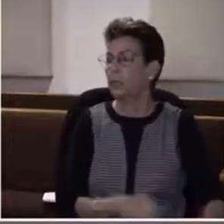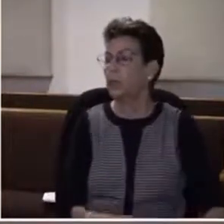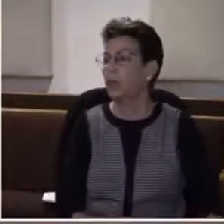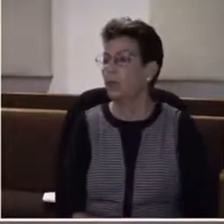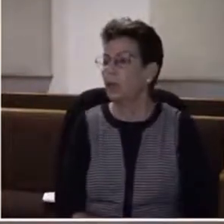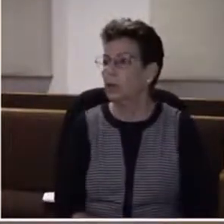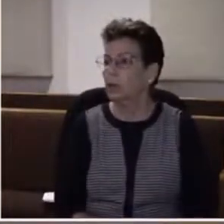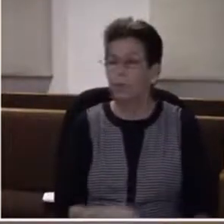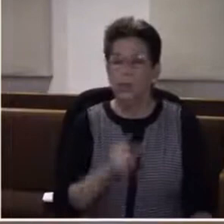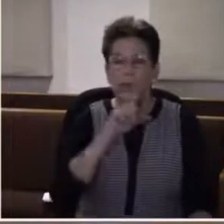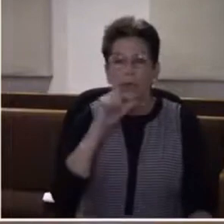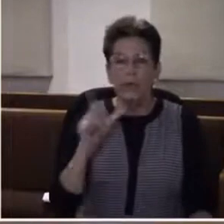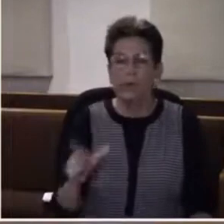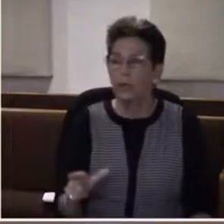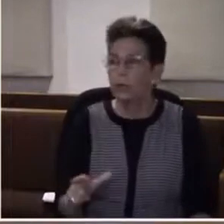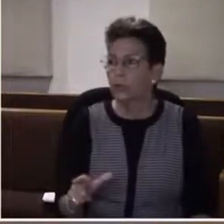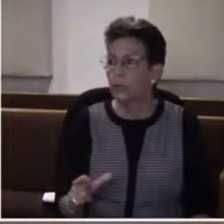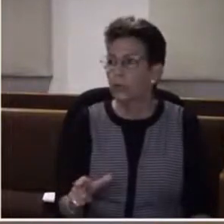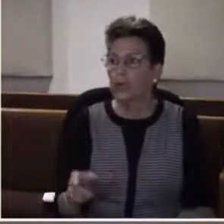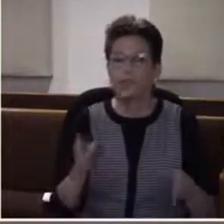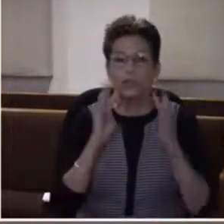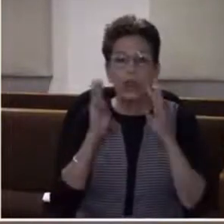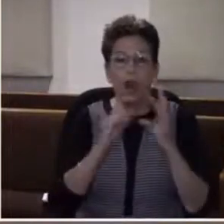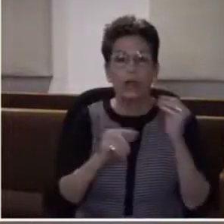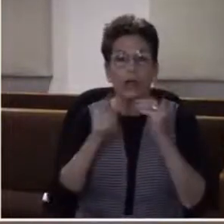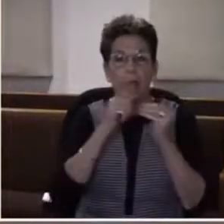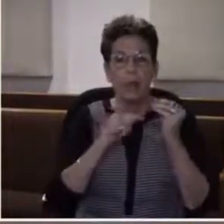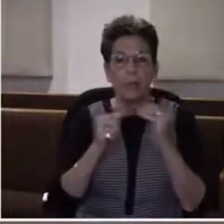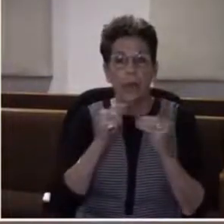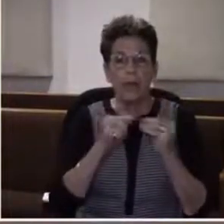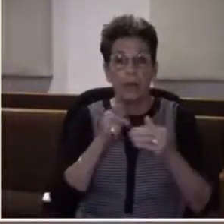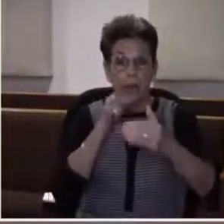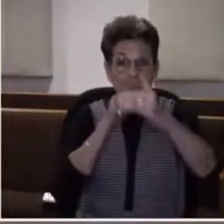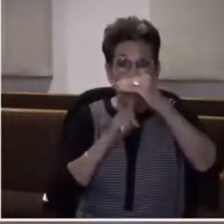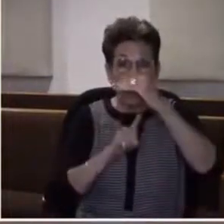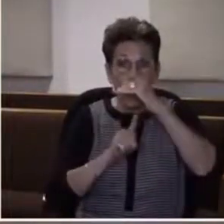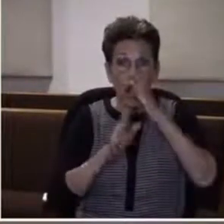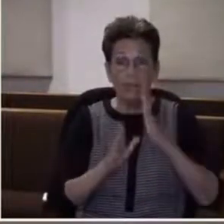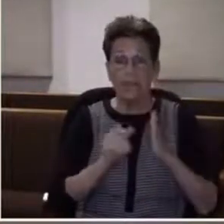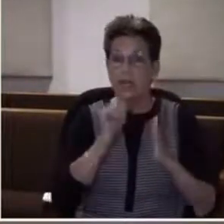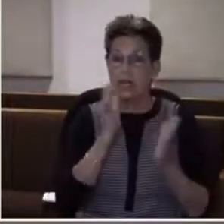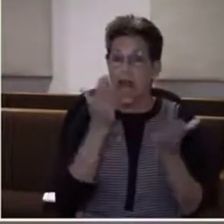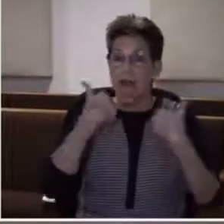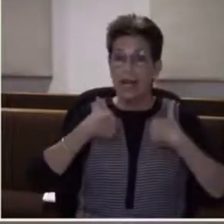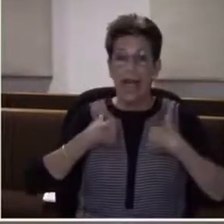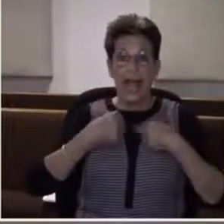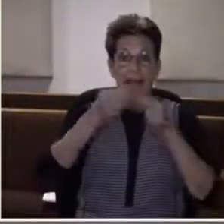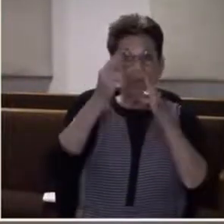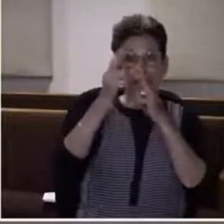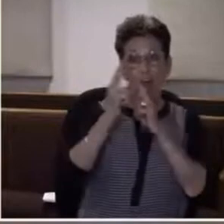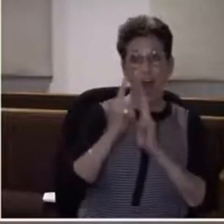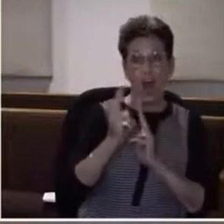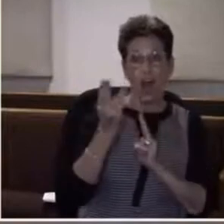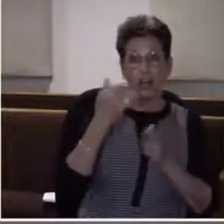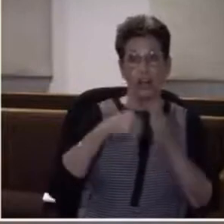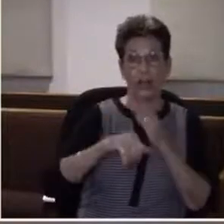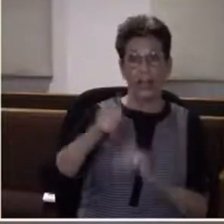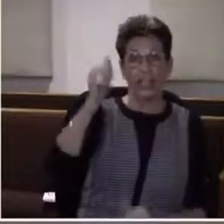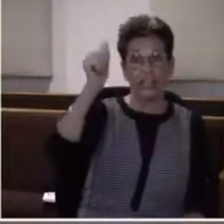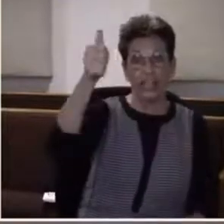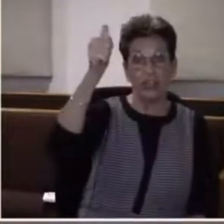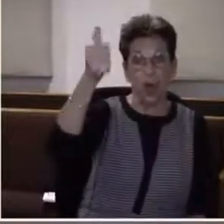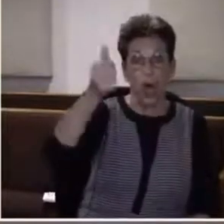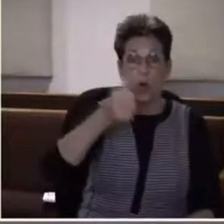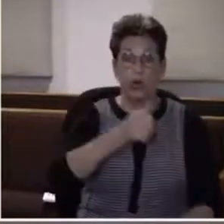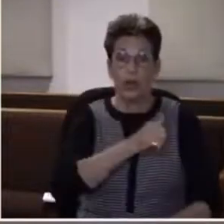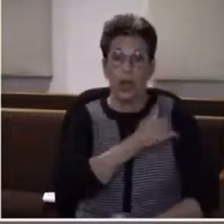referencing a prophet not having honor in his own country, speaking of the way the Jews were responding to him. When you